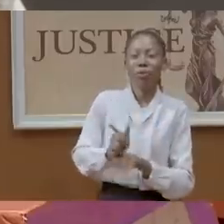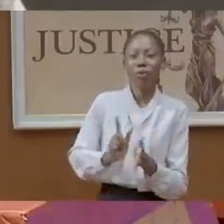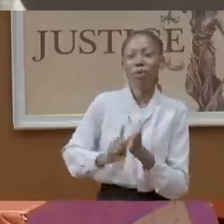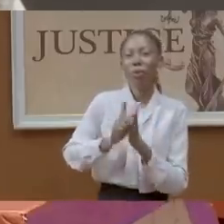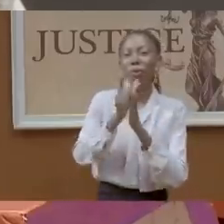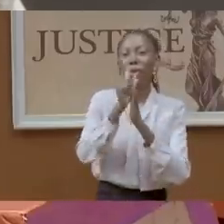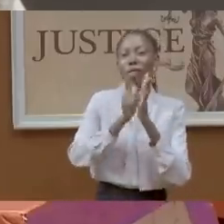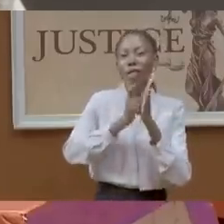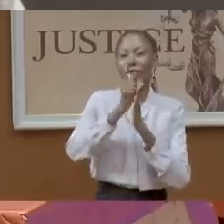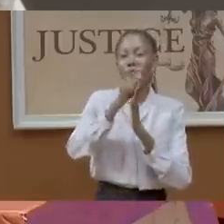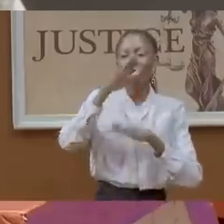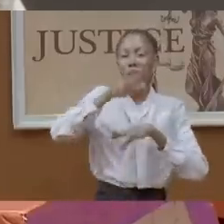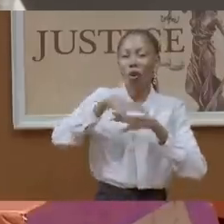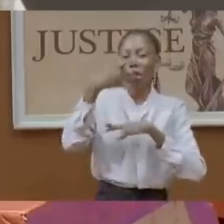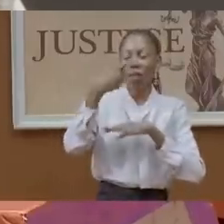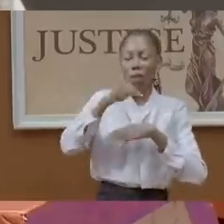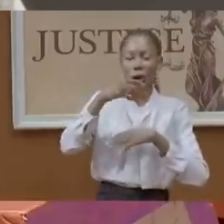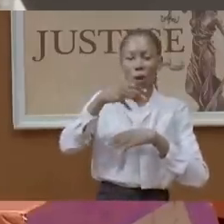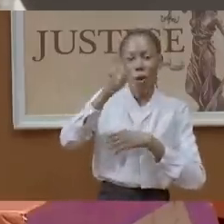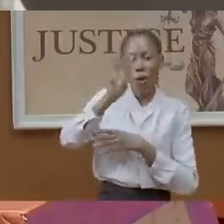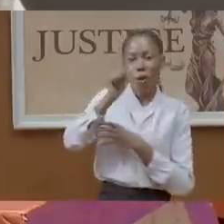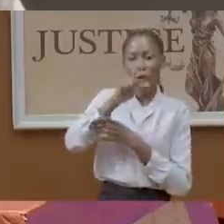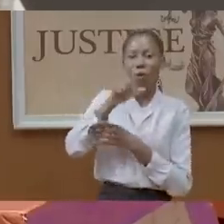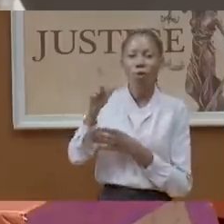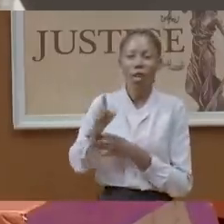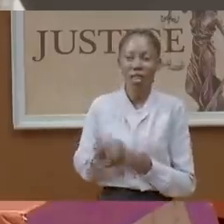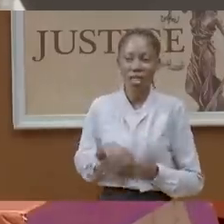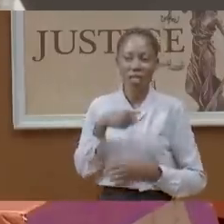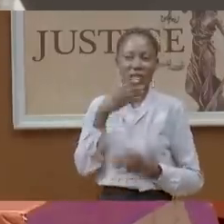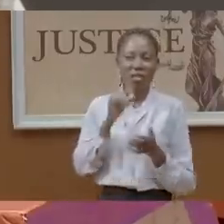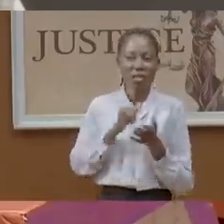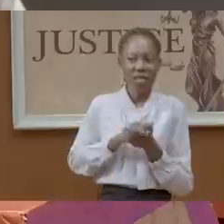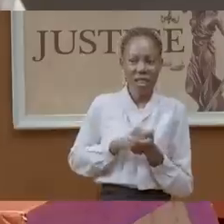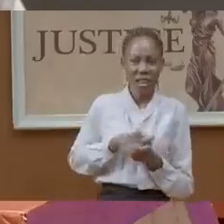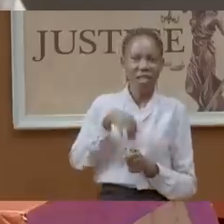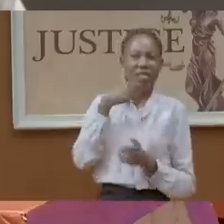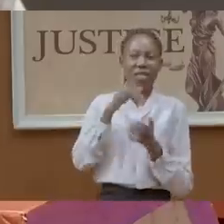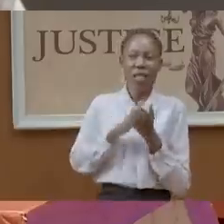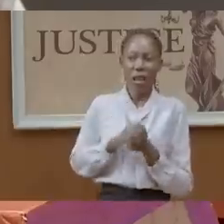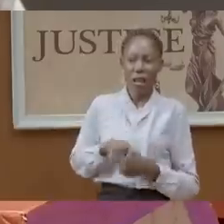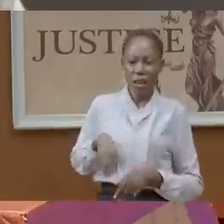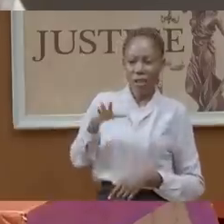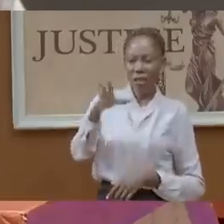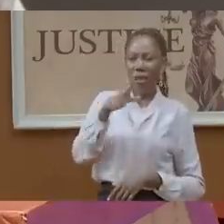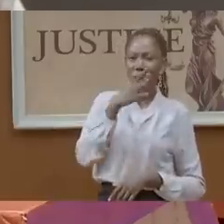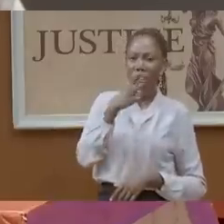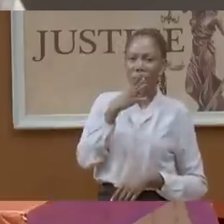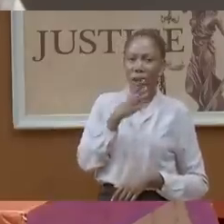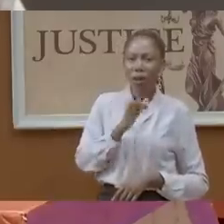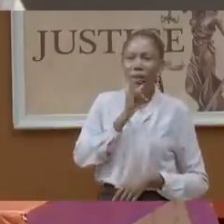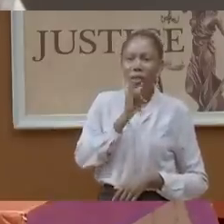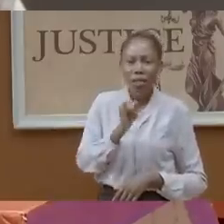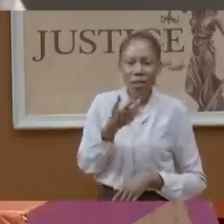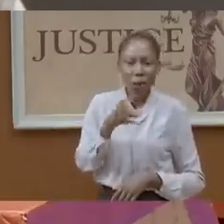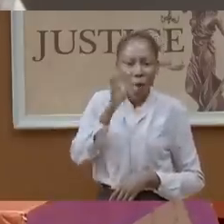issue, kept saying, he told my children, all of them, that your father's mother is a wicked, and so your mother too is a wicked person. He said, I'm a